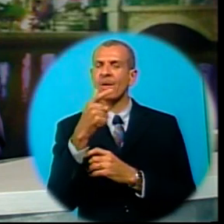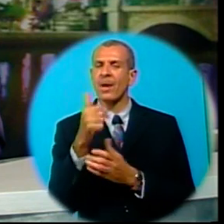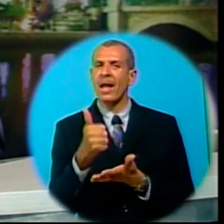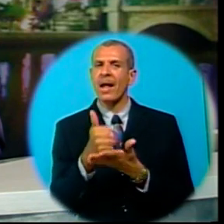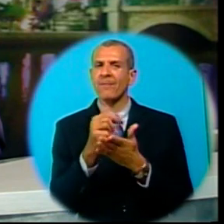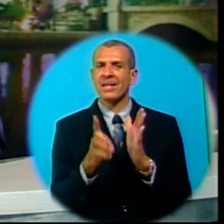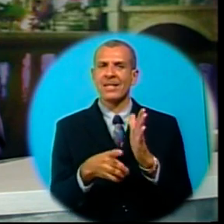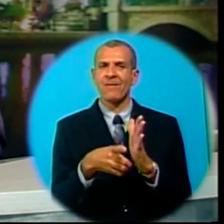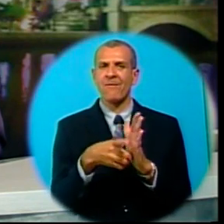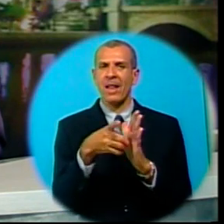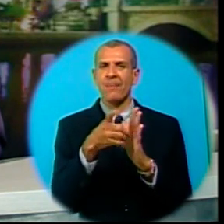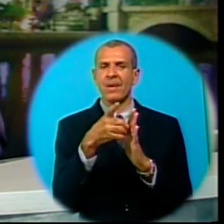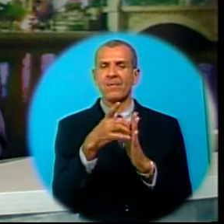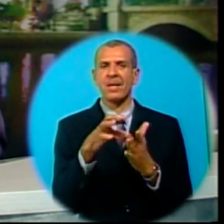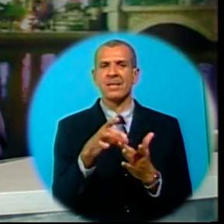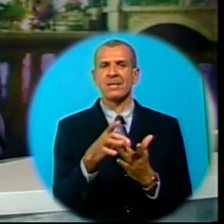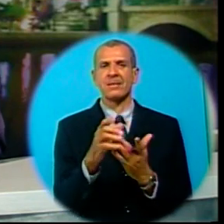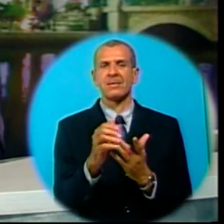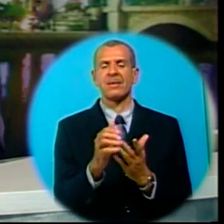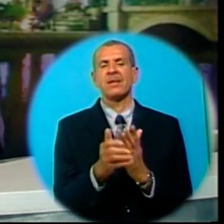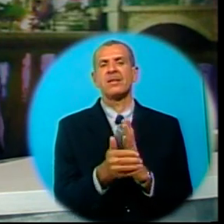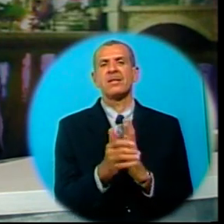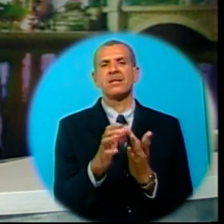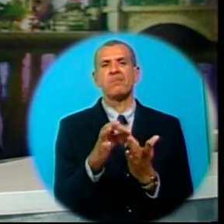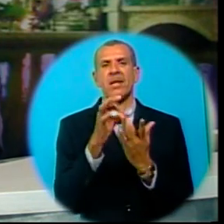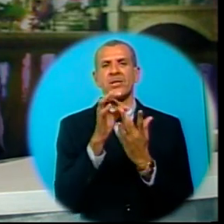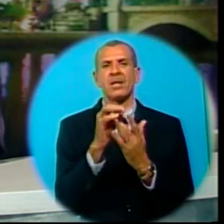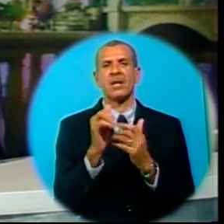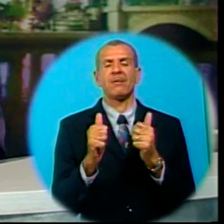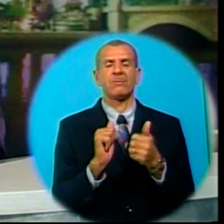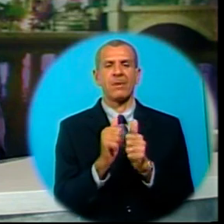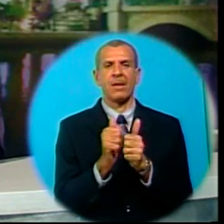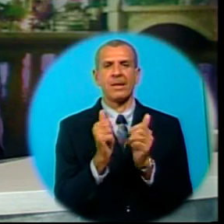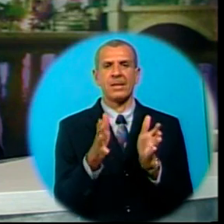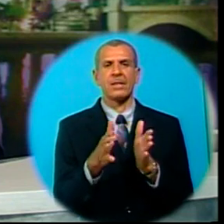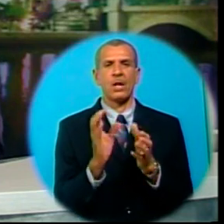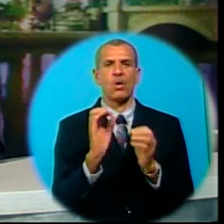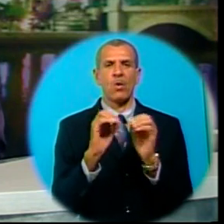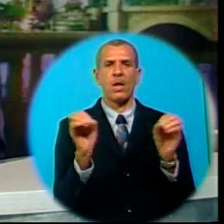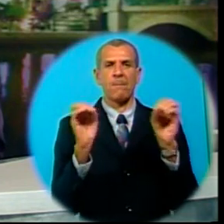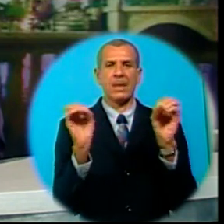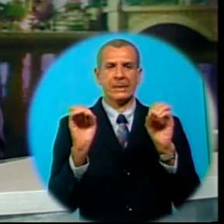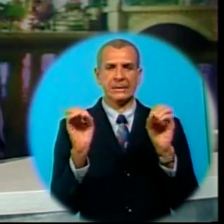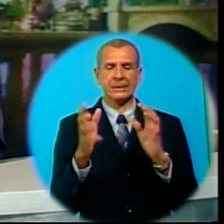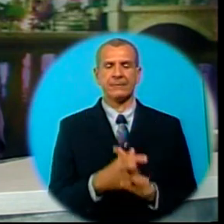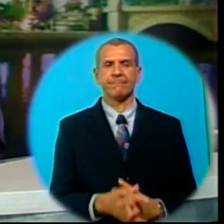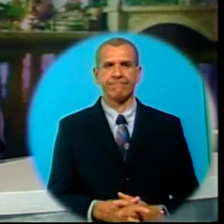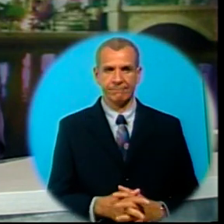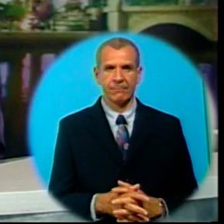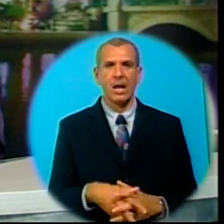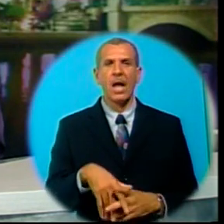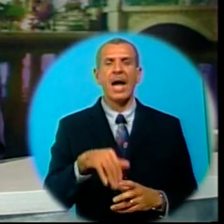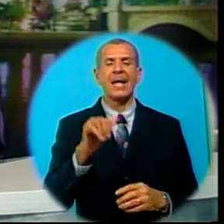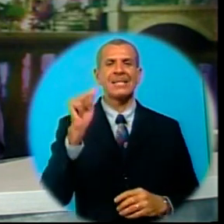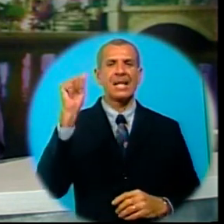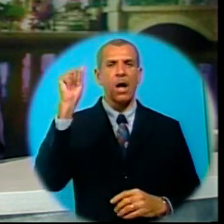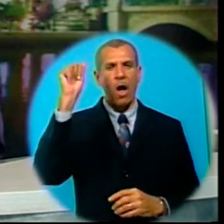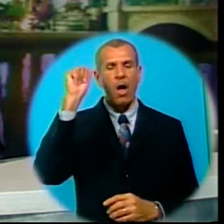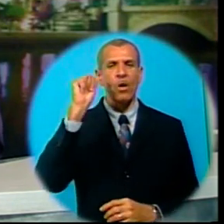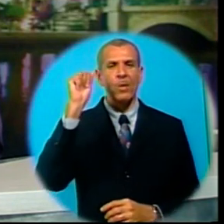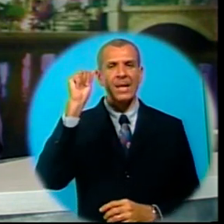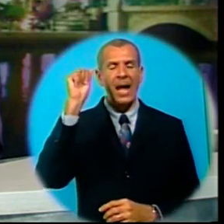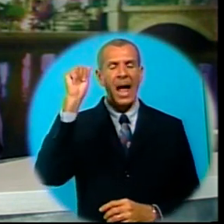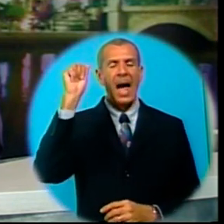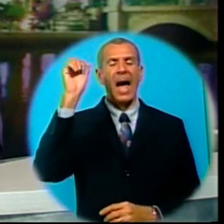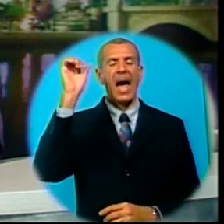of special athletes and the island's preparation for the Special Olympics. And Senator Alwyn Adams believes the facility